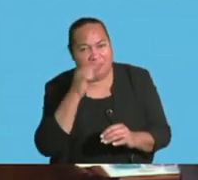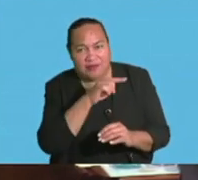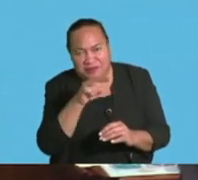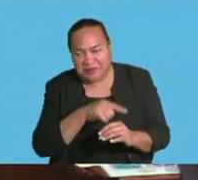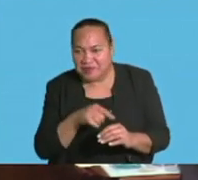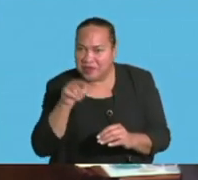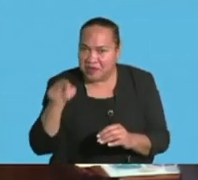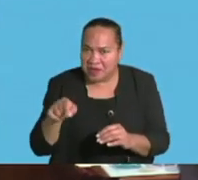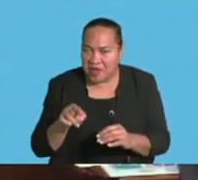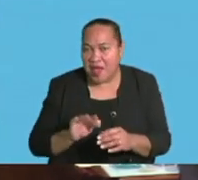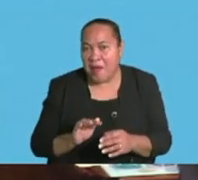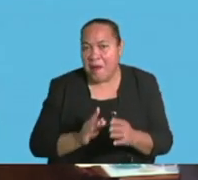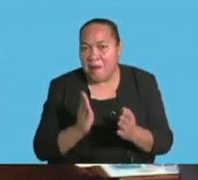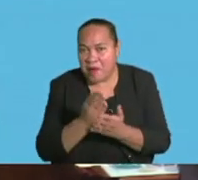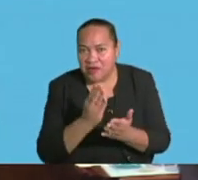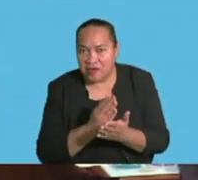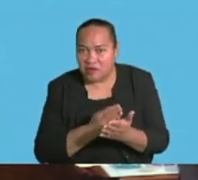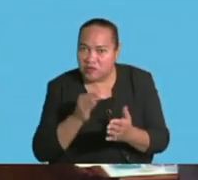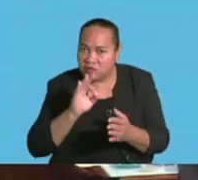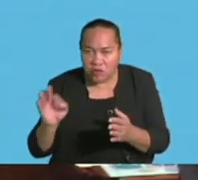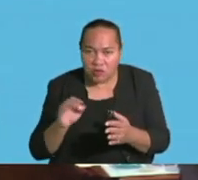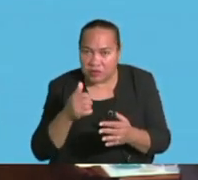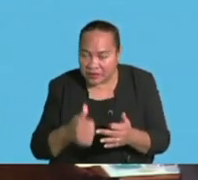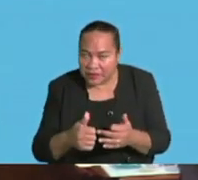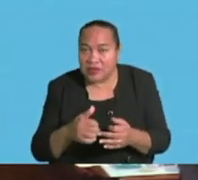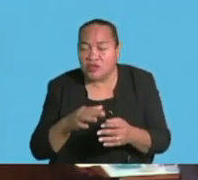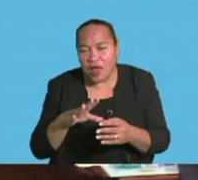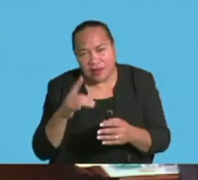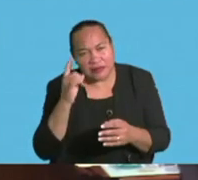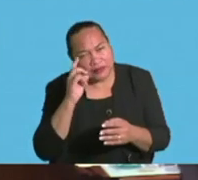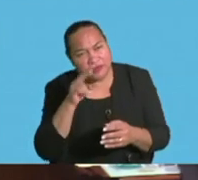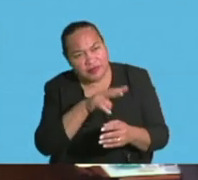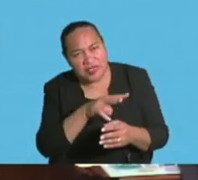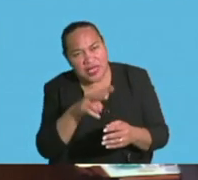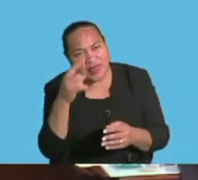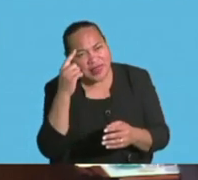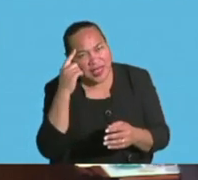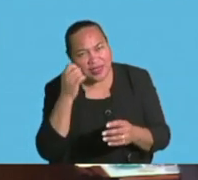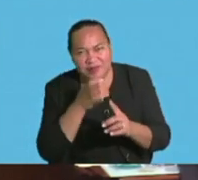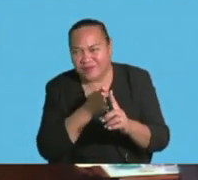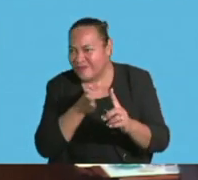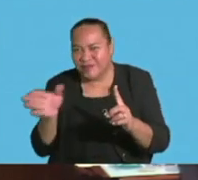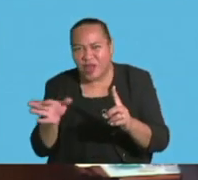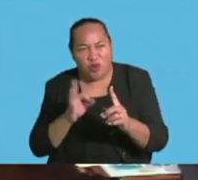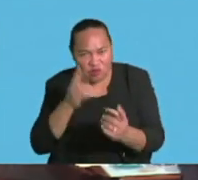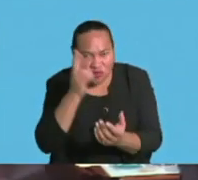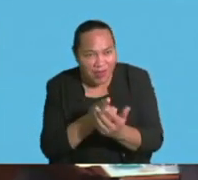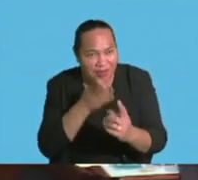forced on Fiji. Honorable Speaker, it appears that their thinking is far from the realities of